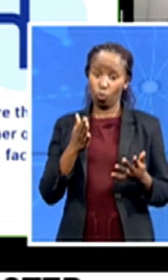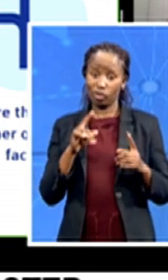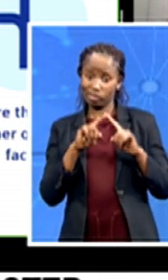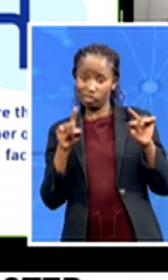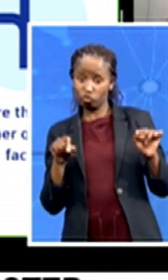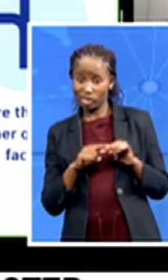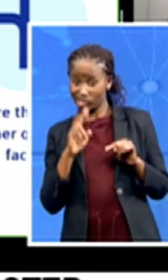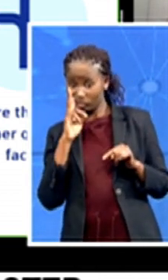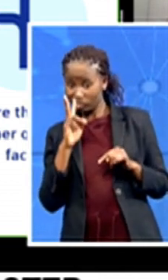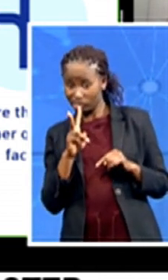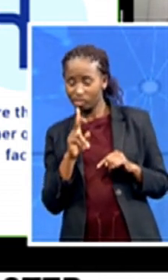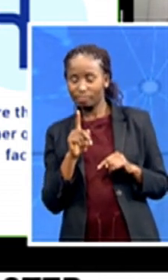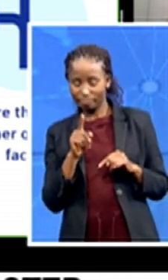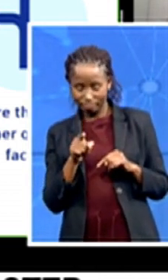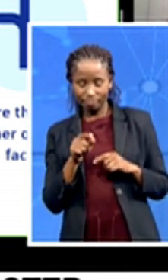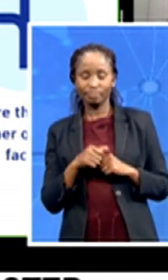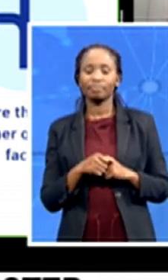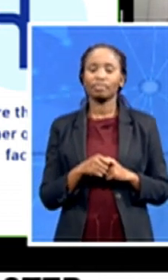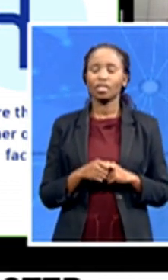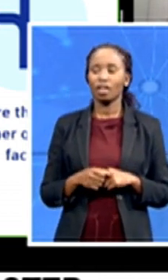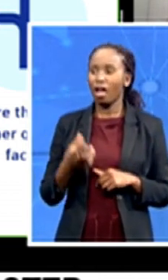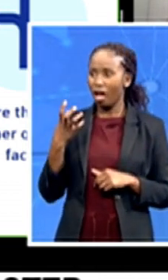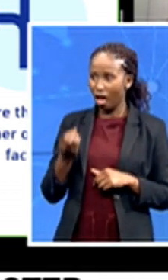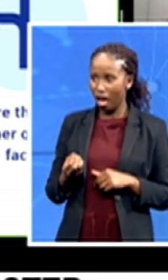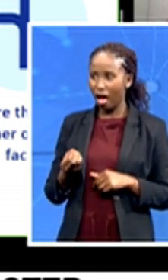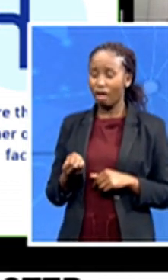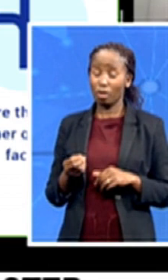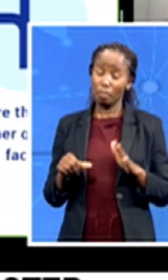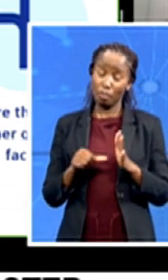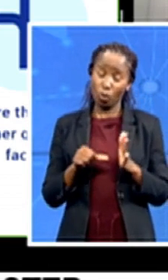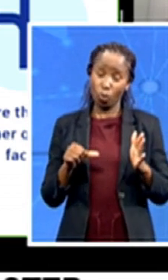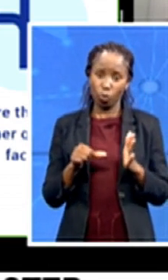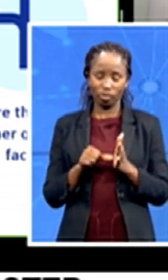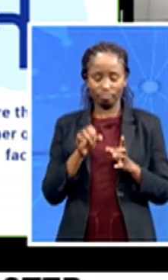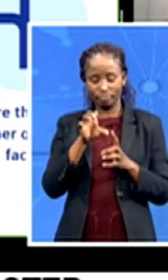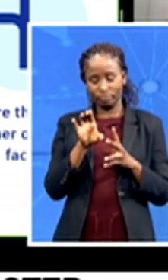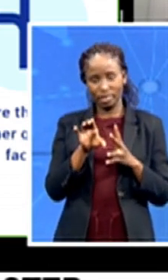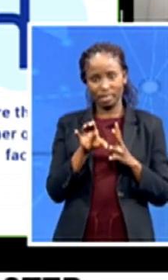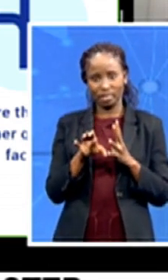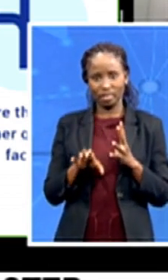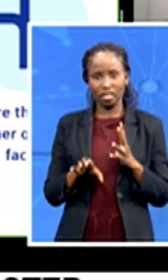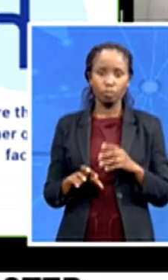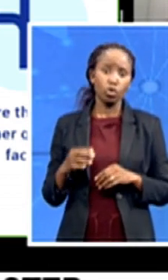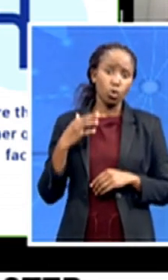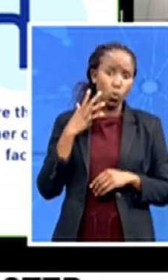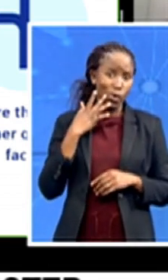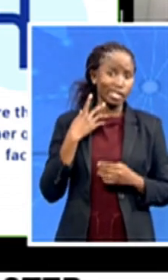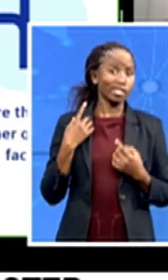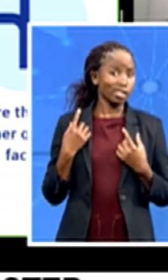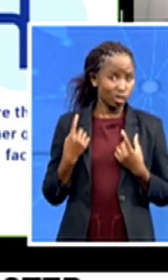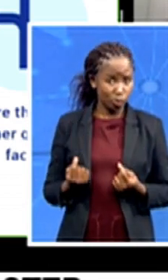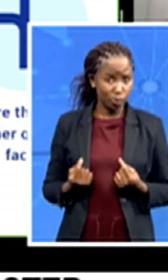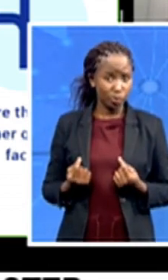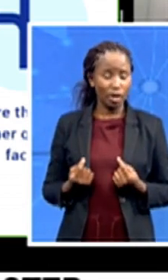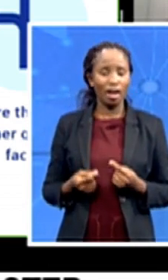important factors to consider when you do a causality assessment. And this means that